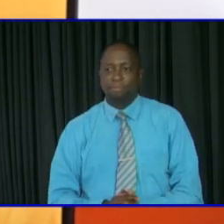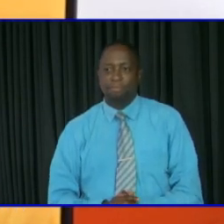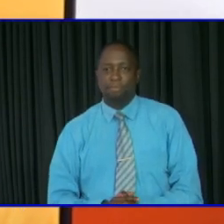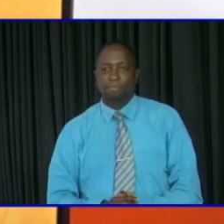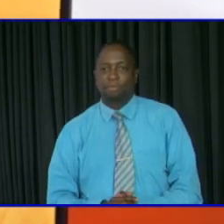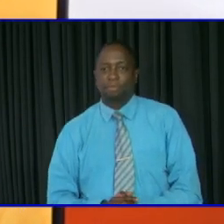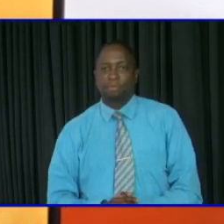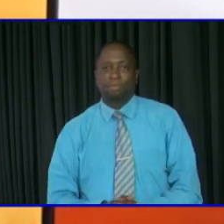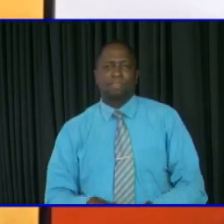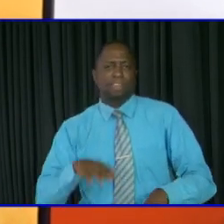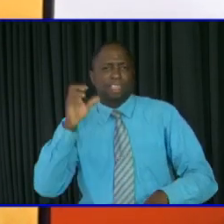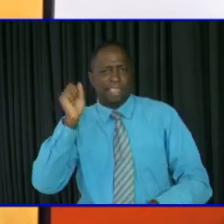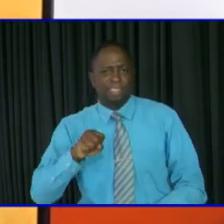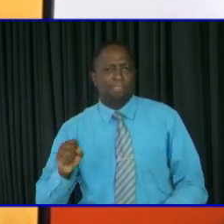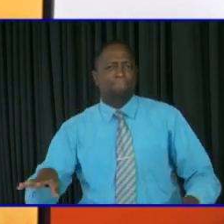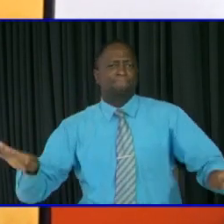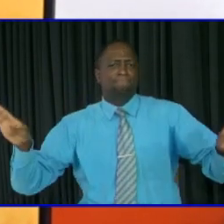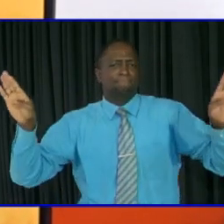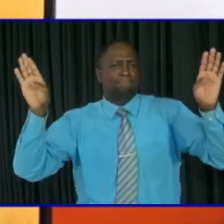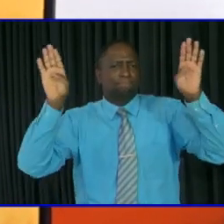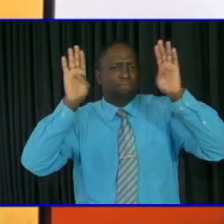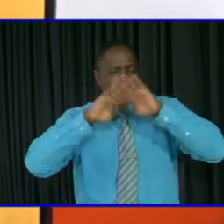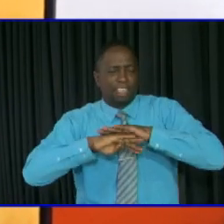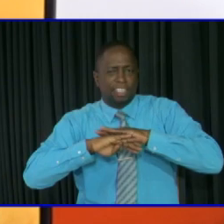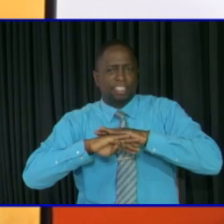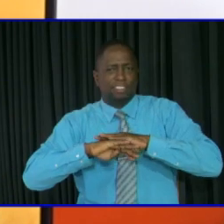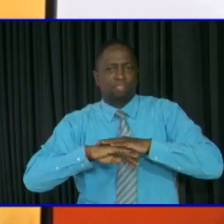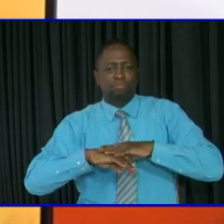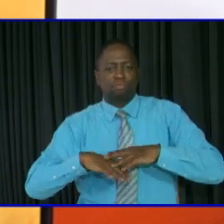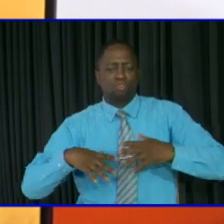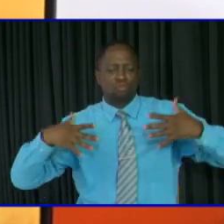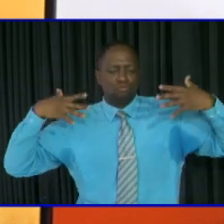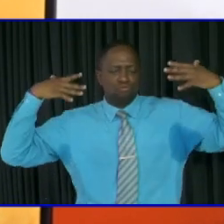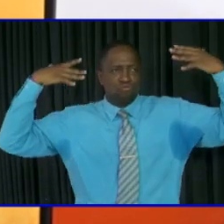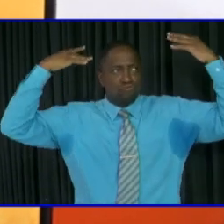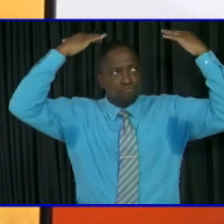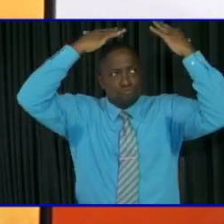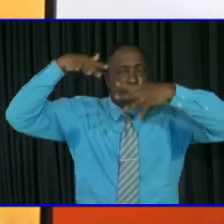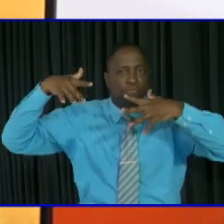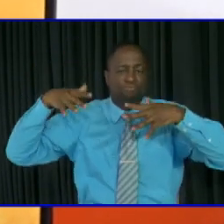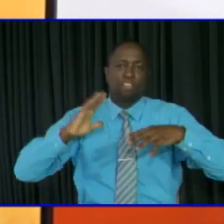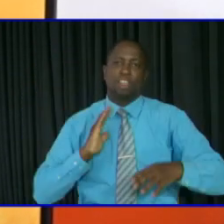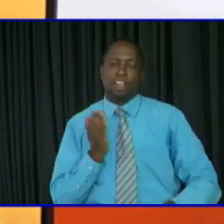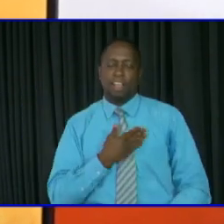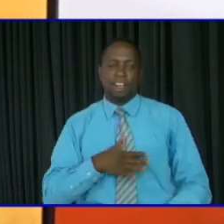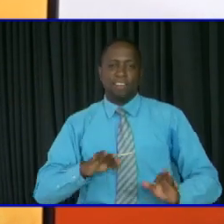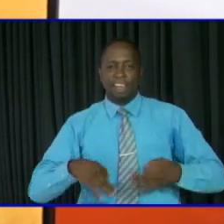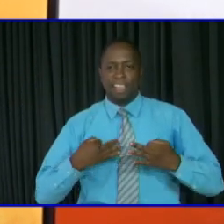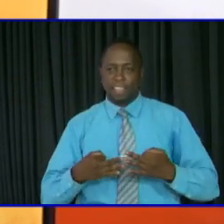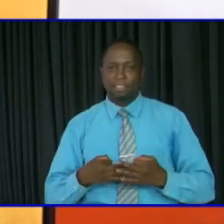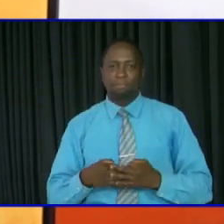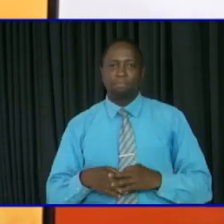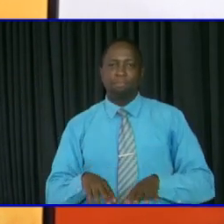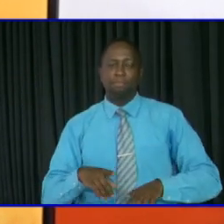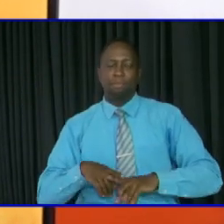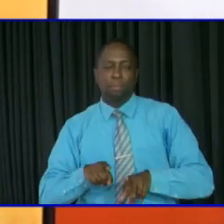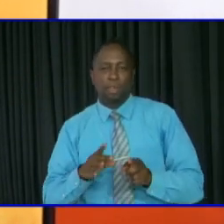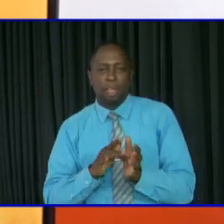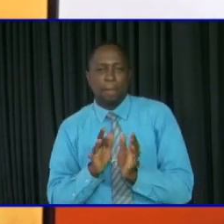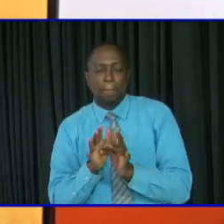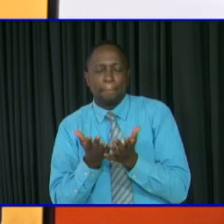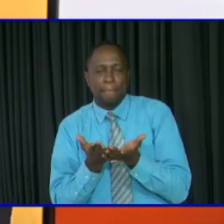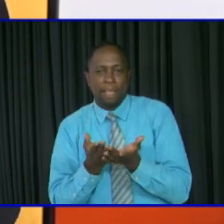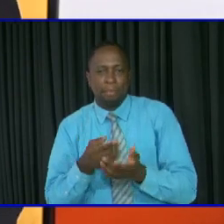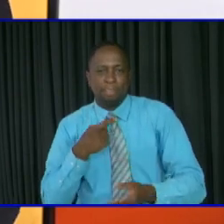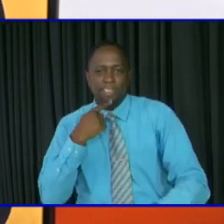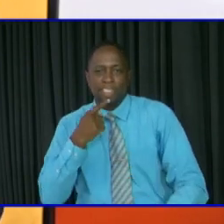darkness may come upon us, we are encouraged by the Apostle Paul in his epistle to the Romans, chapter 13, that,